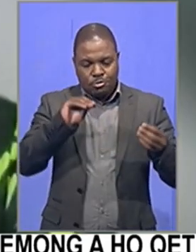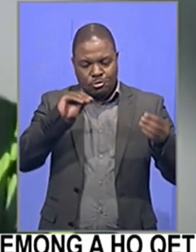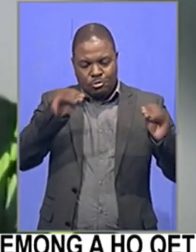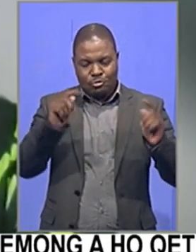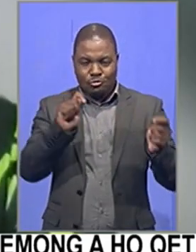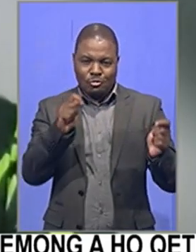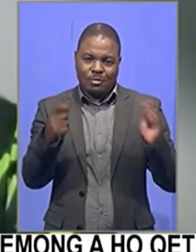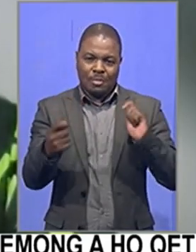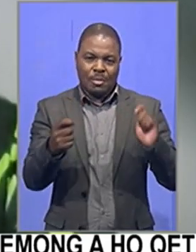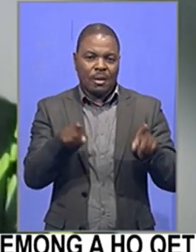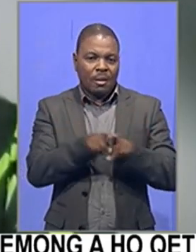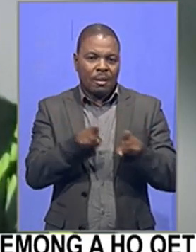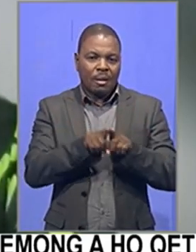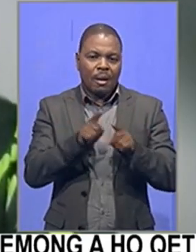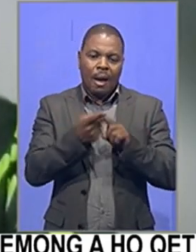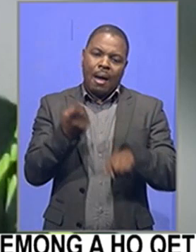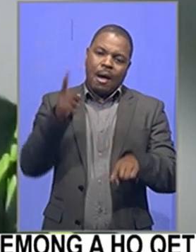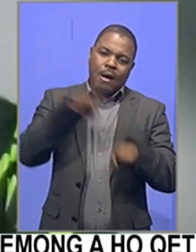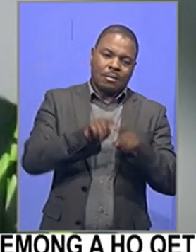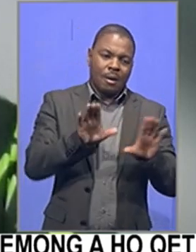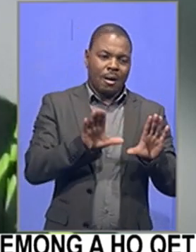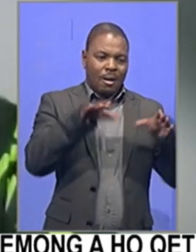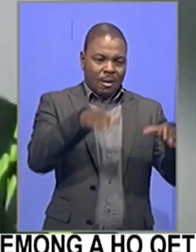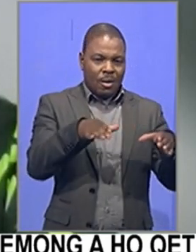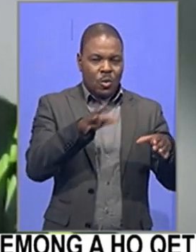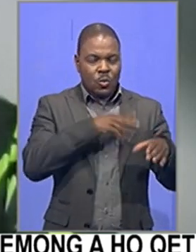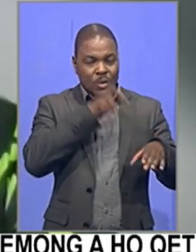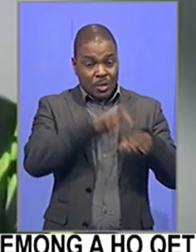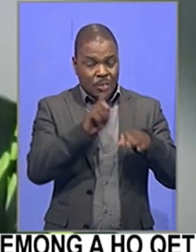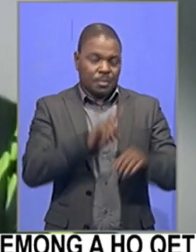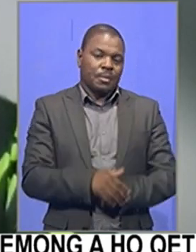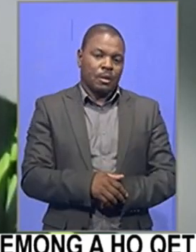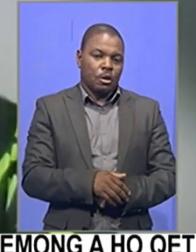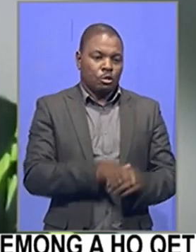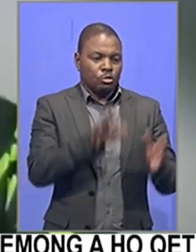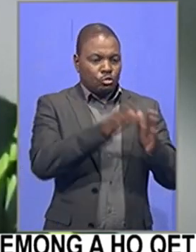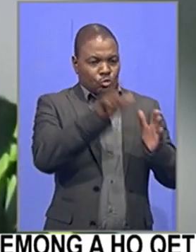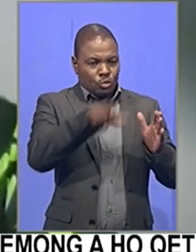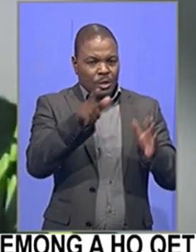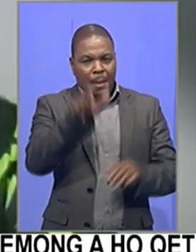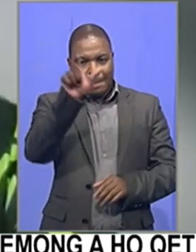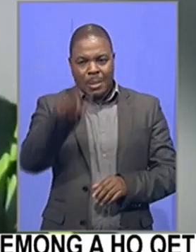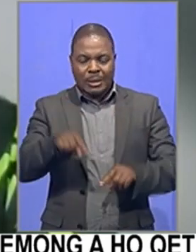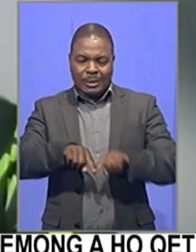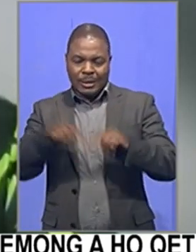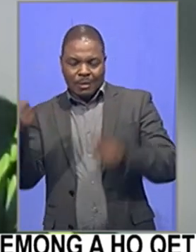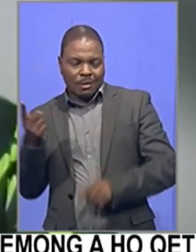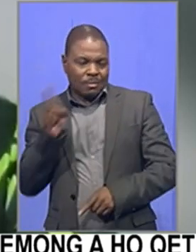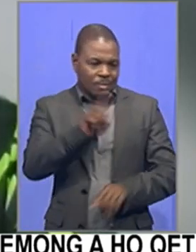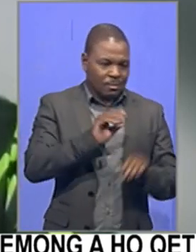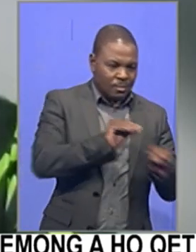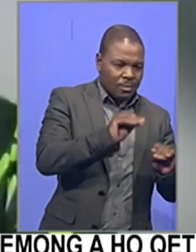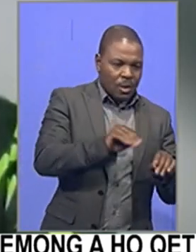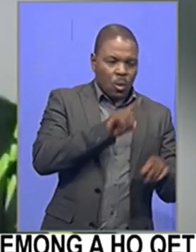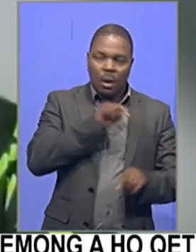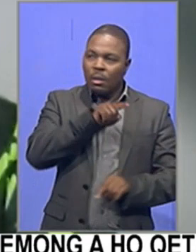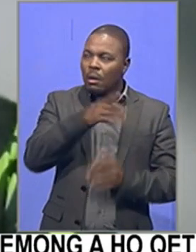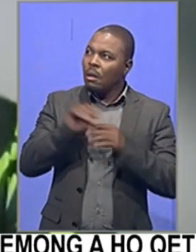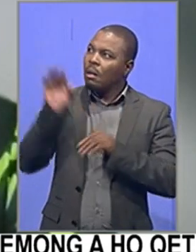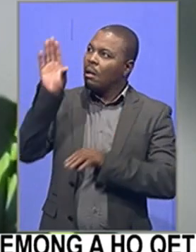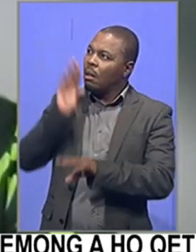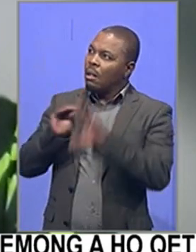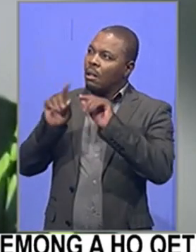hariri unaliri extra classes re-creori bana baruti wakamutu muti different so that then bakuno explorer